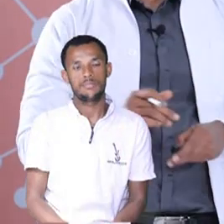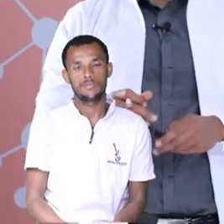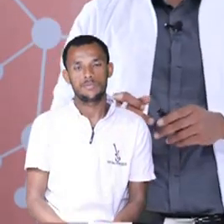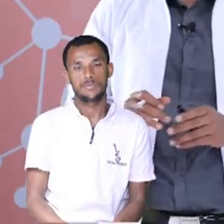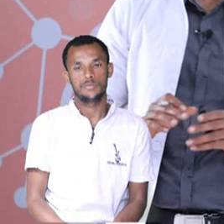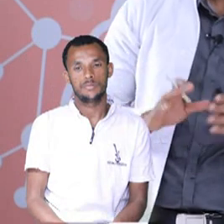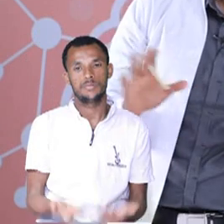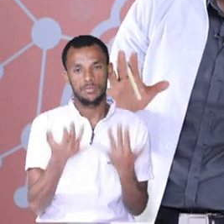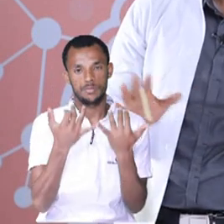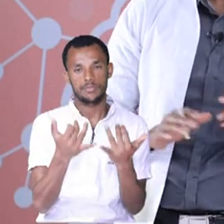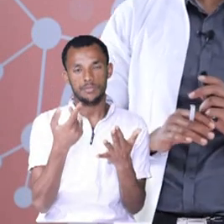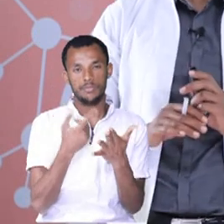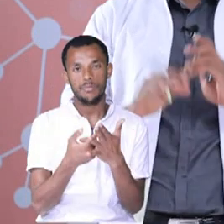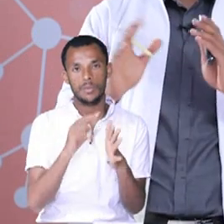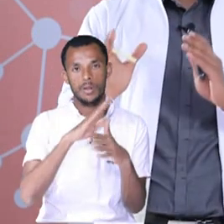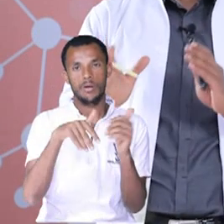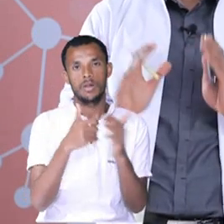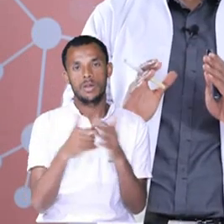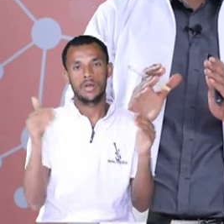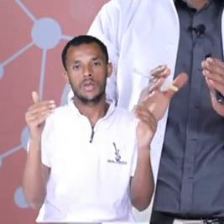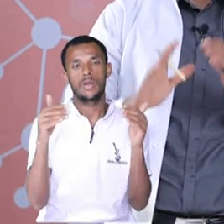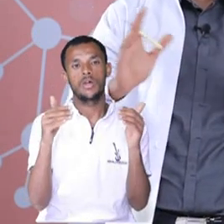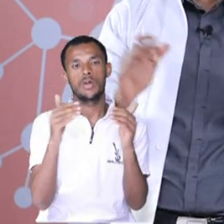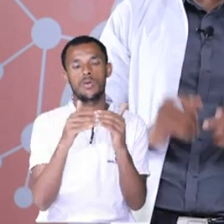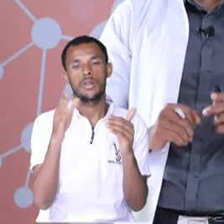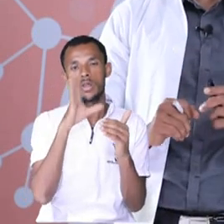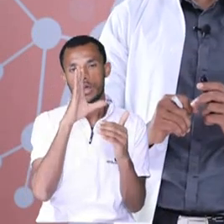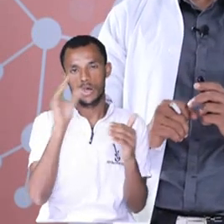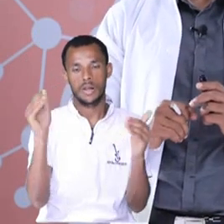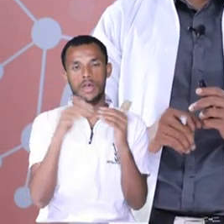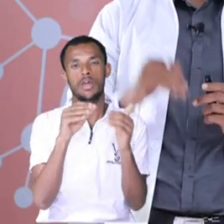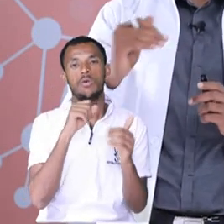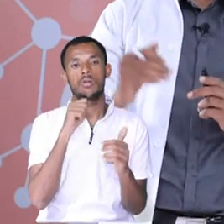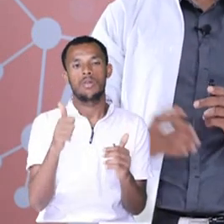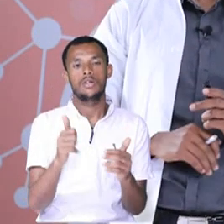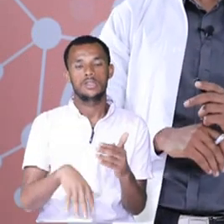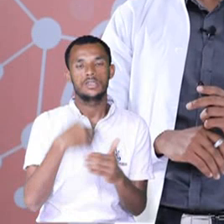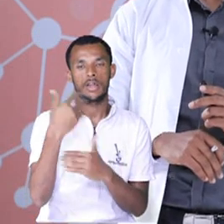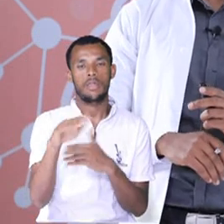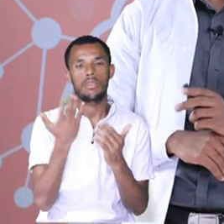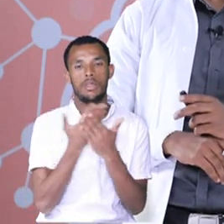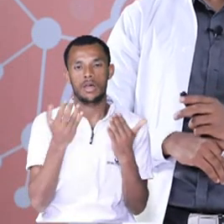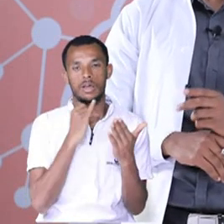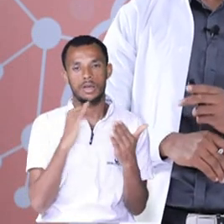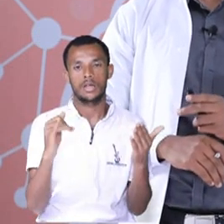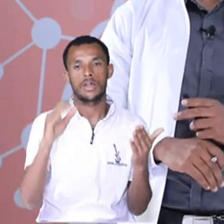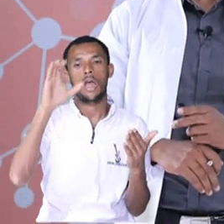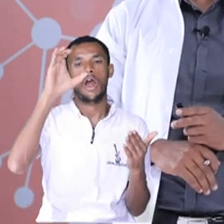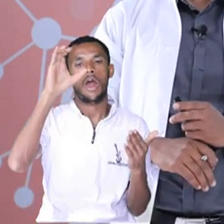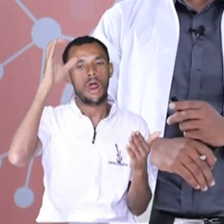Now this is all about equality and inequality. The next thing is the